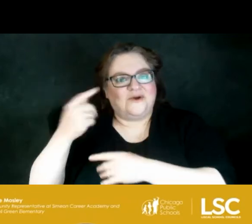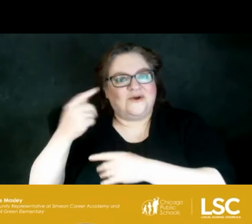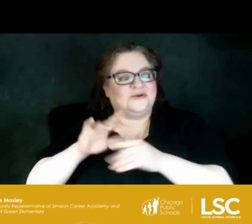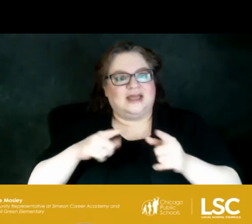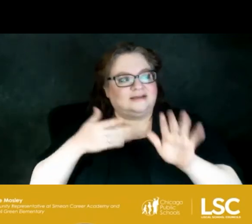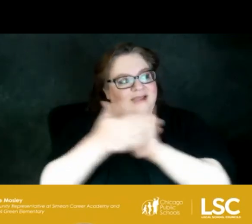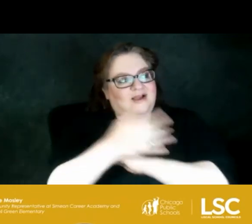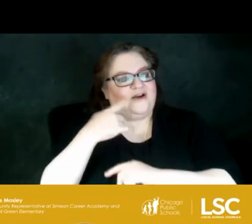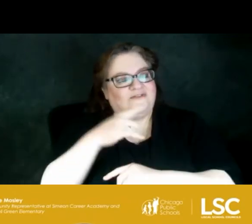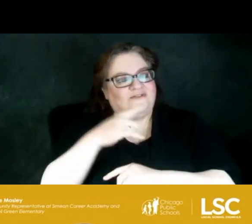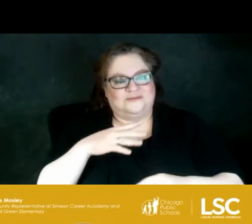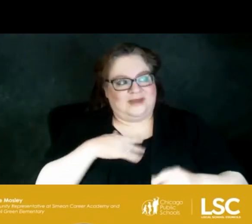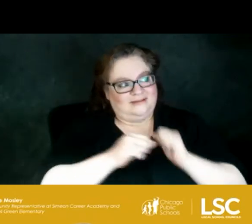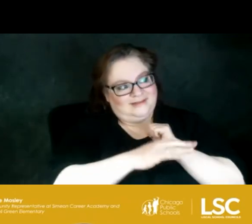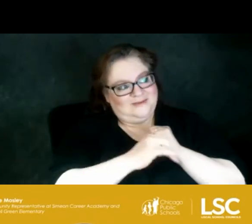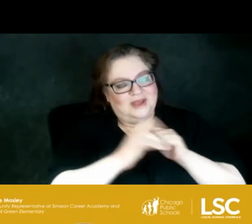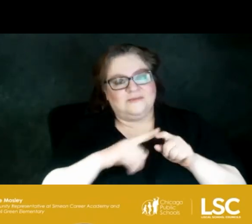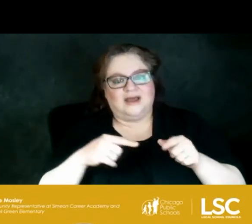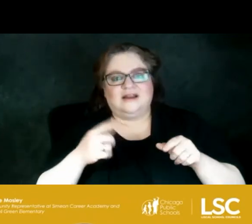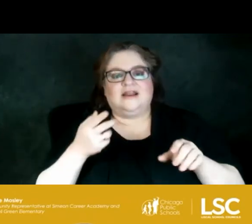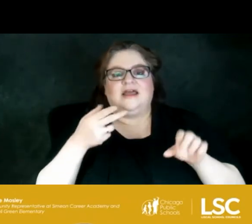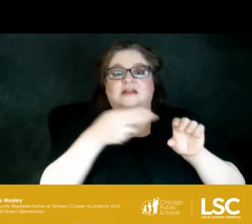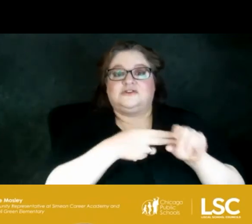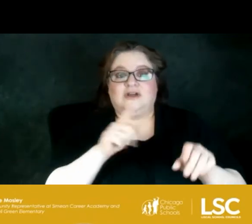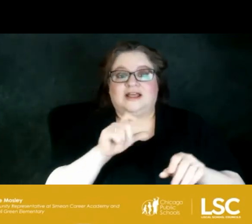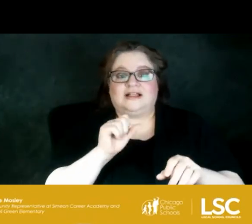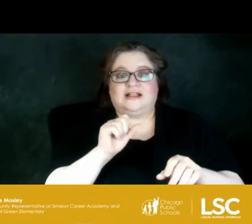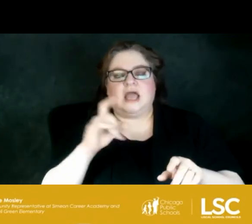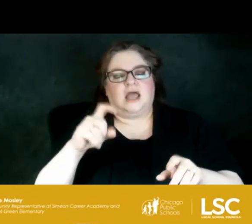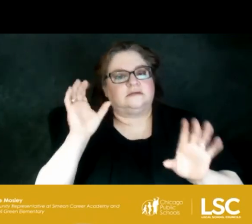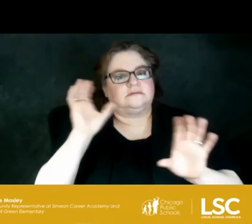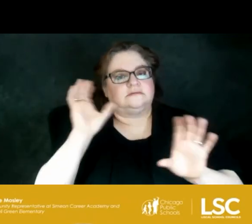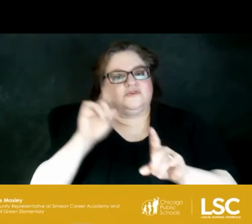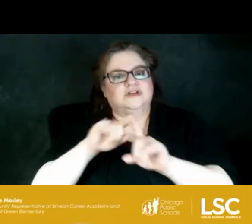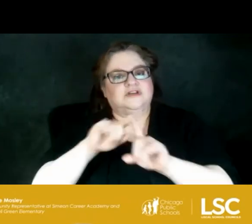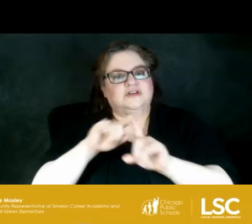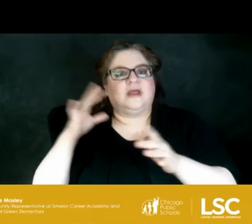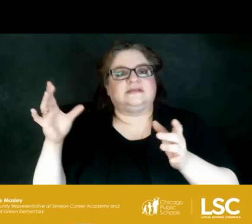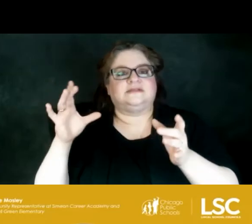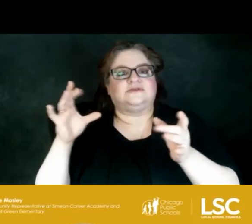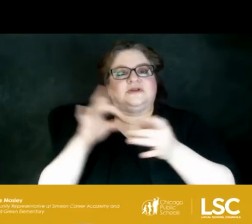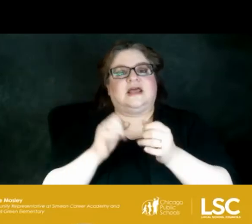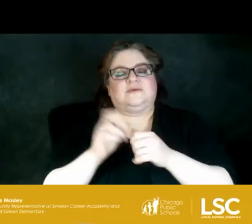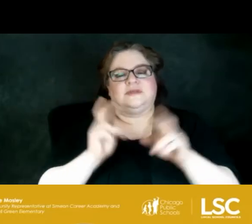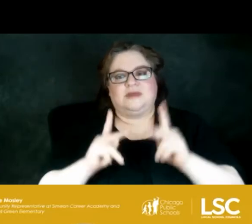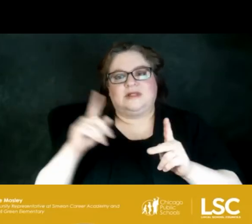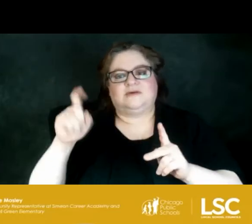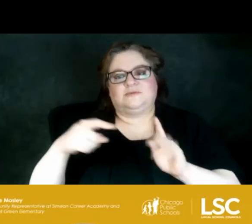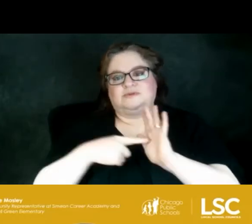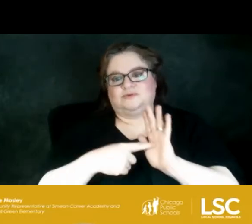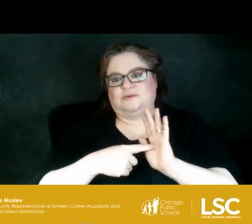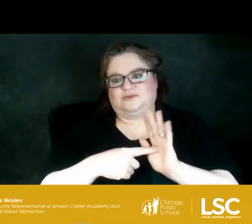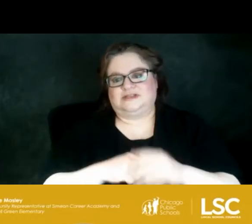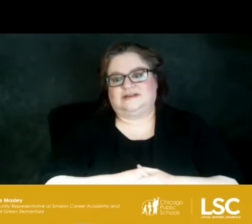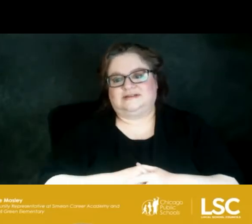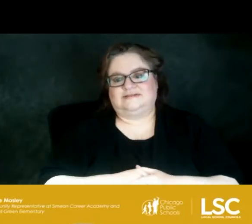I got on the LSC, I had to find other ways to connect with the people I was supposed to be representing.